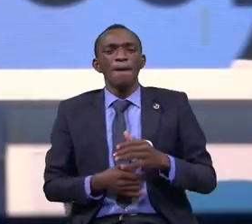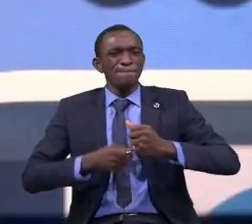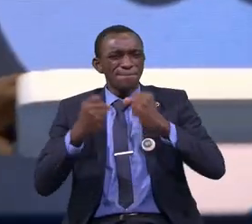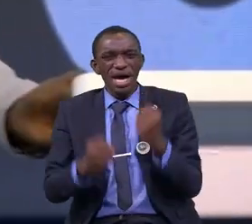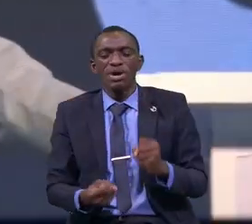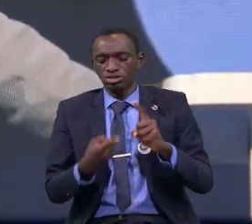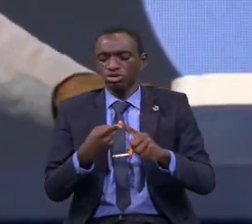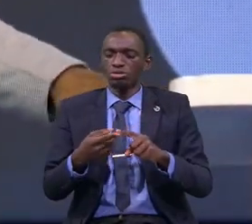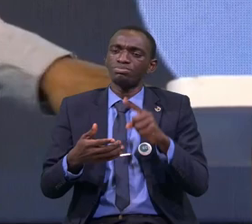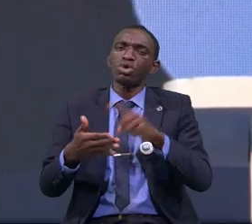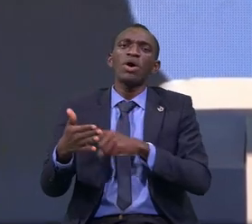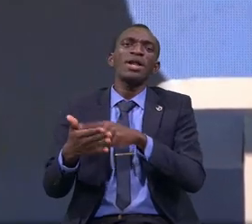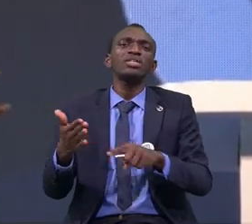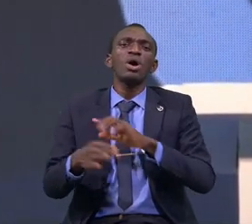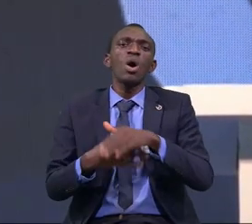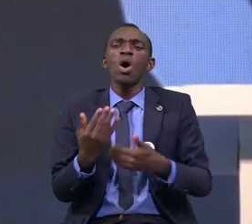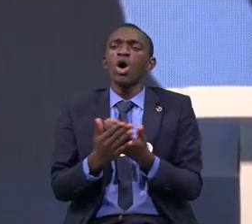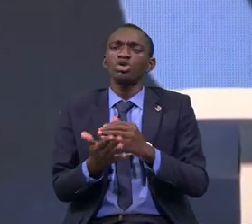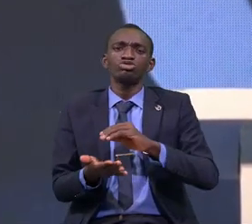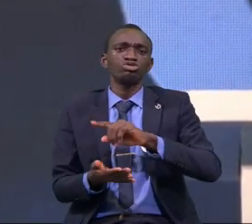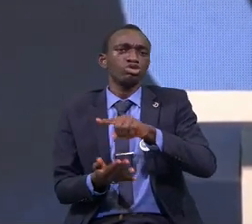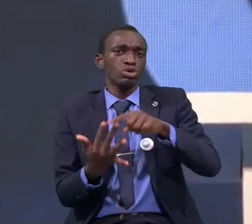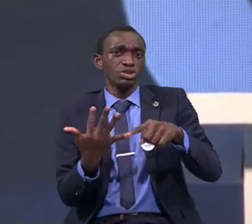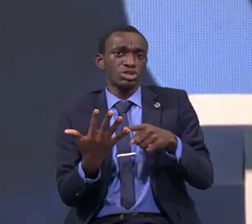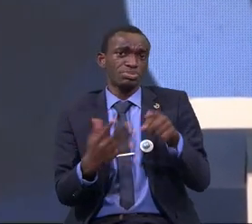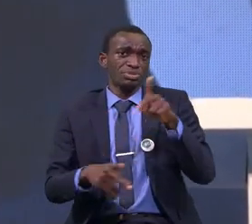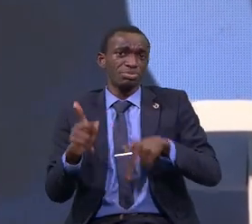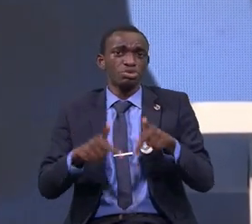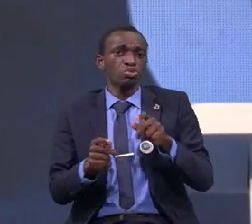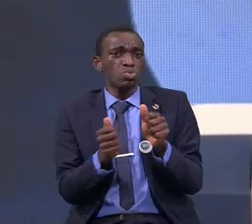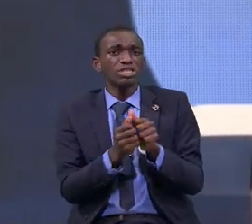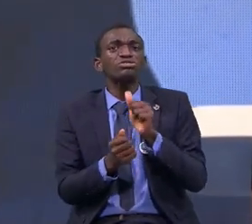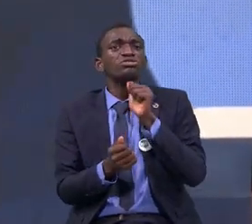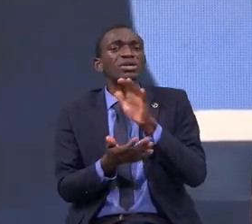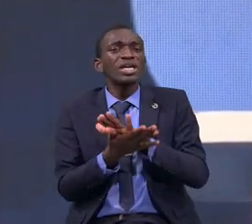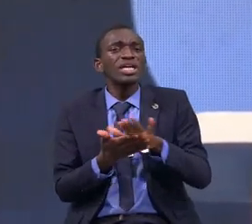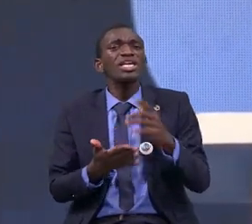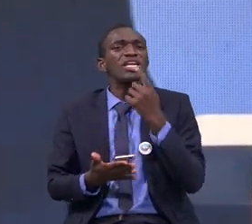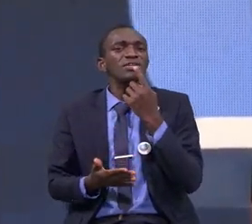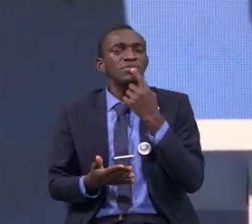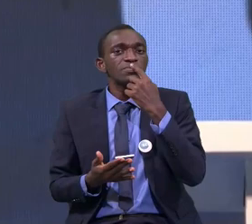correct all those people of unclean lips around you.